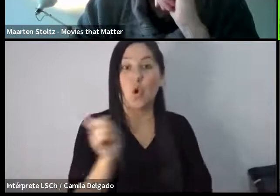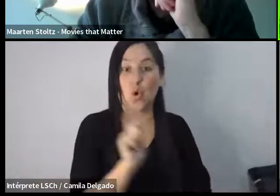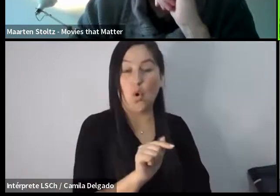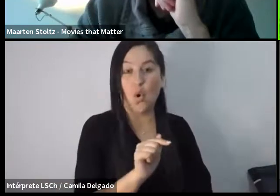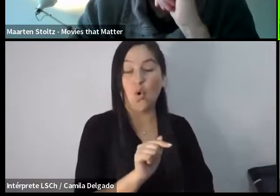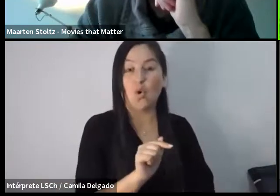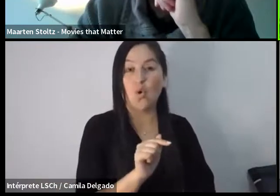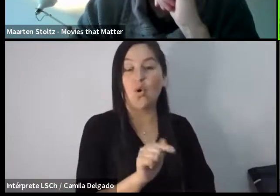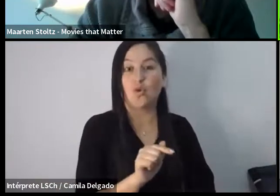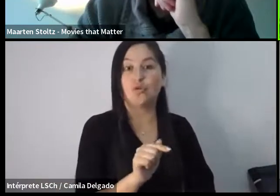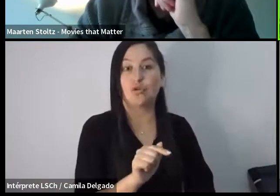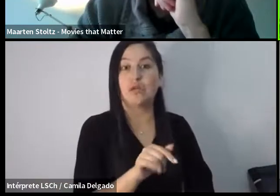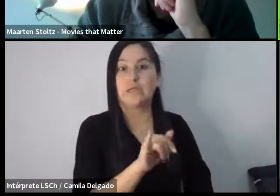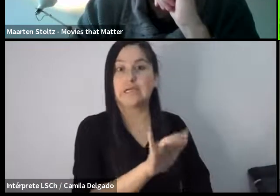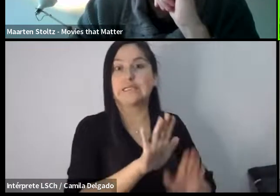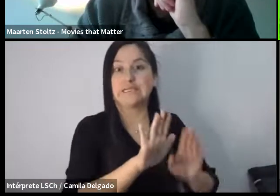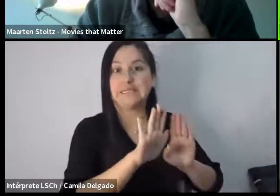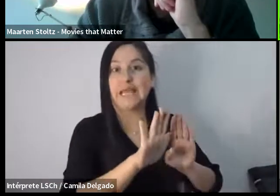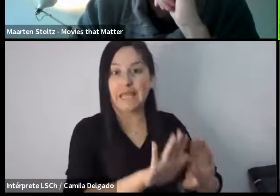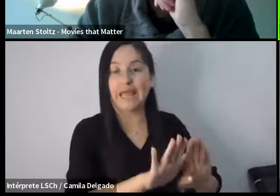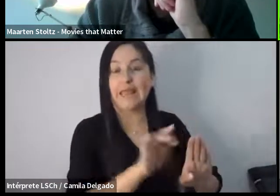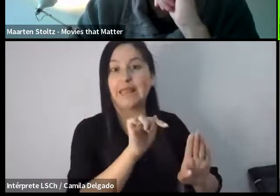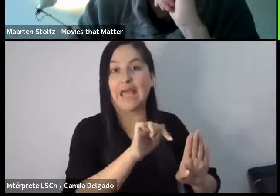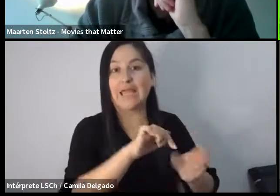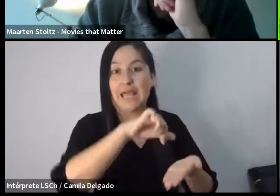worse. So it's always,